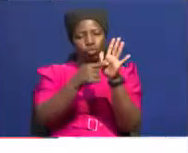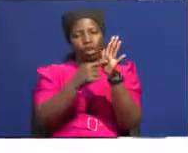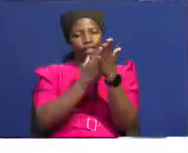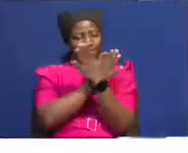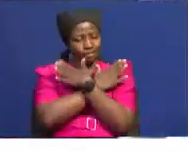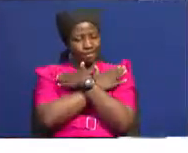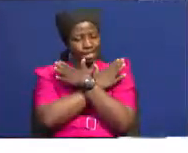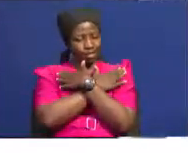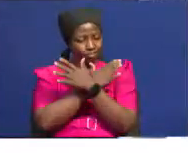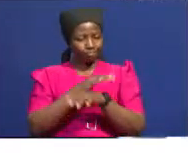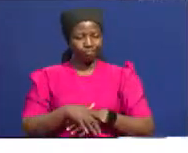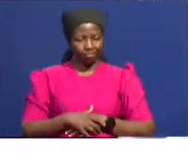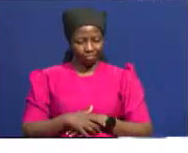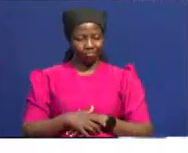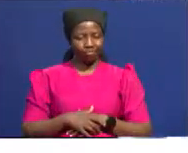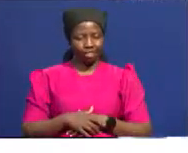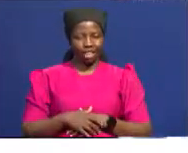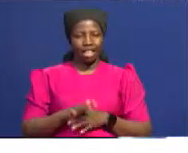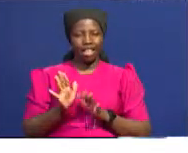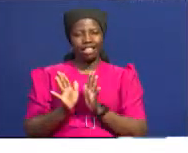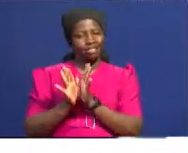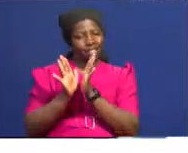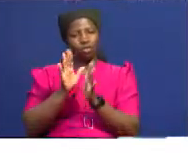friendship. General Ogola